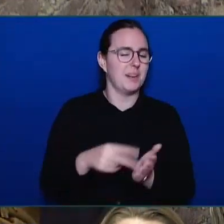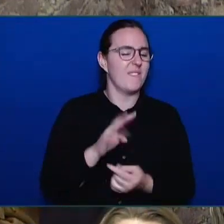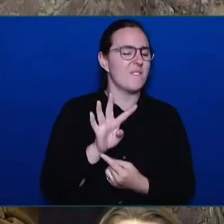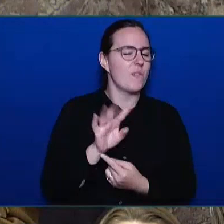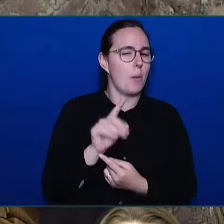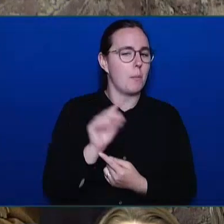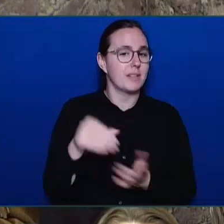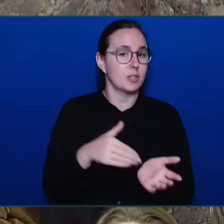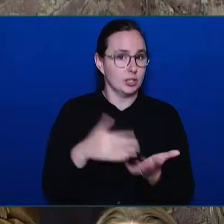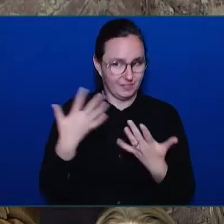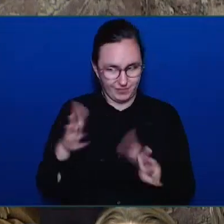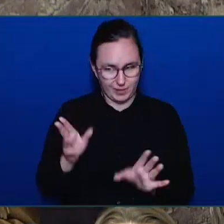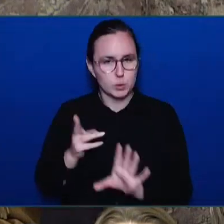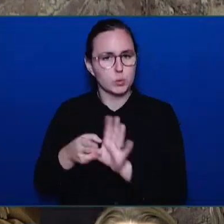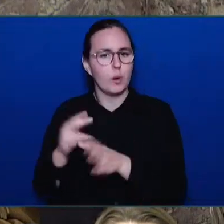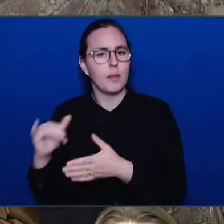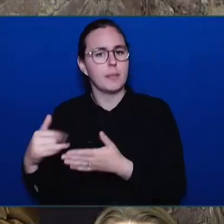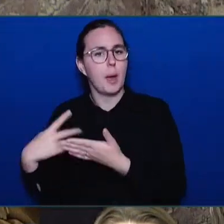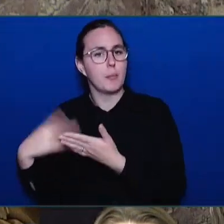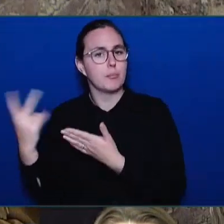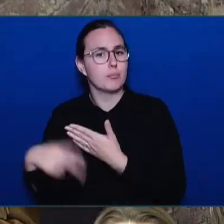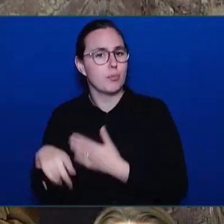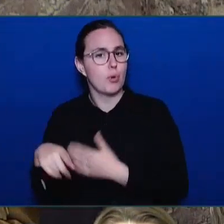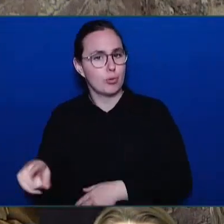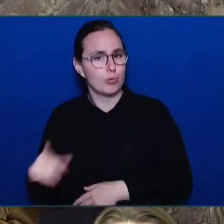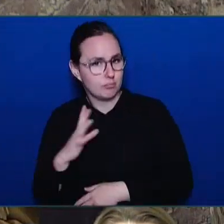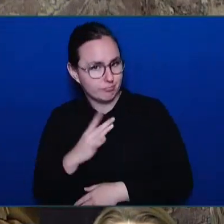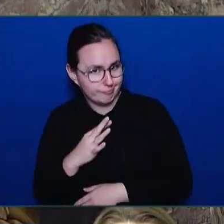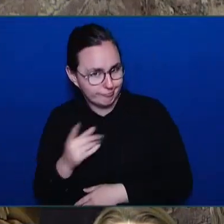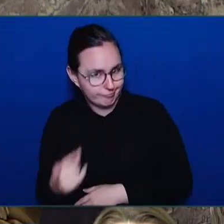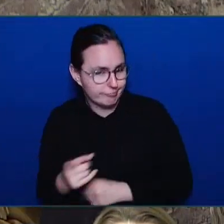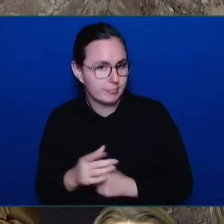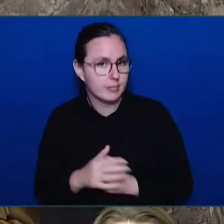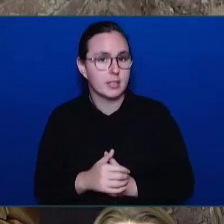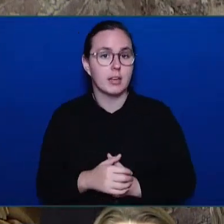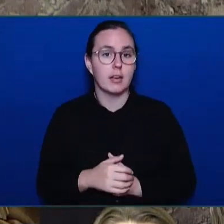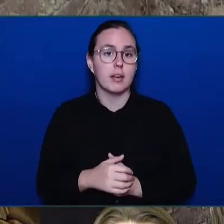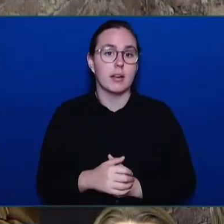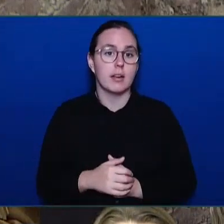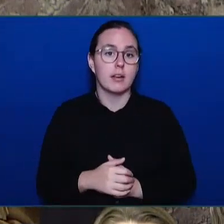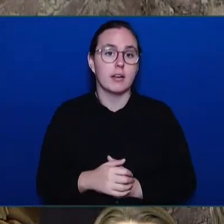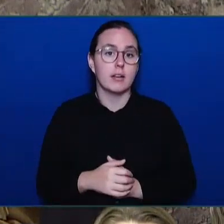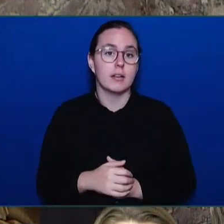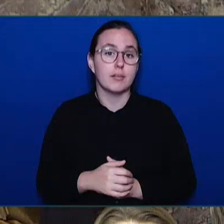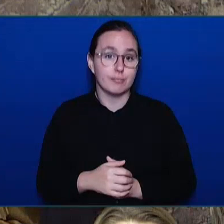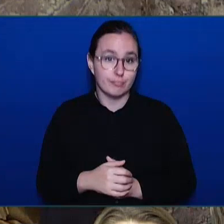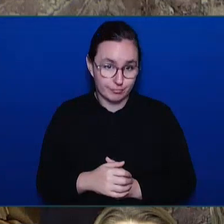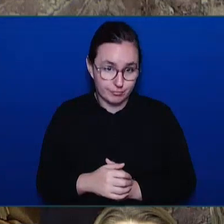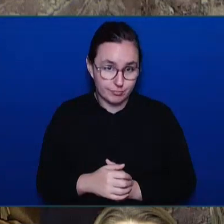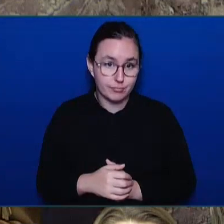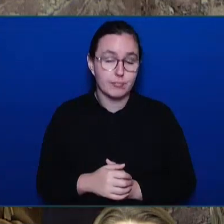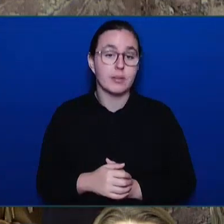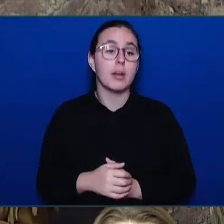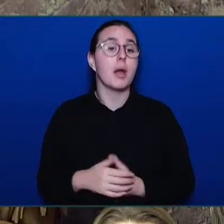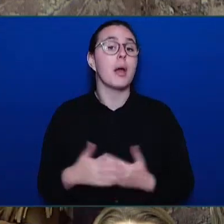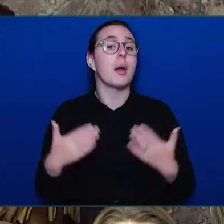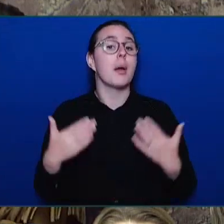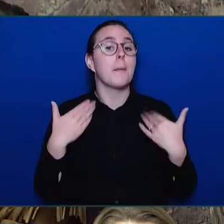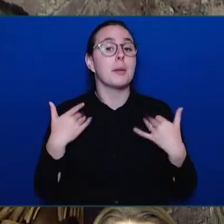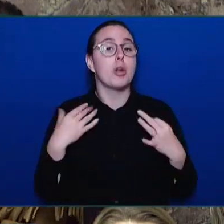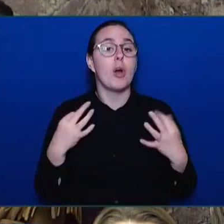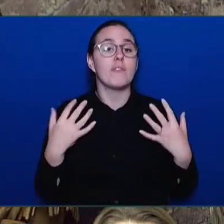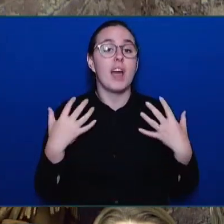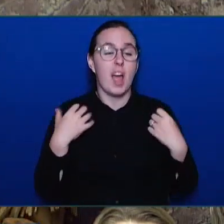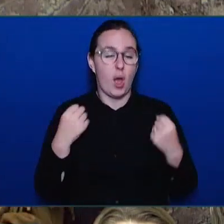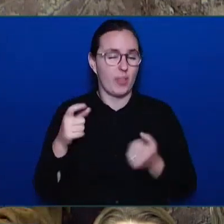Interior Health, the Ministry of Health, and I are specifically supportive of alternative payment models for those